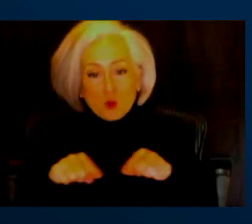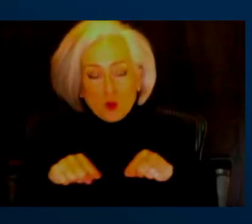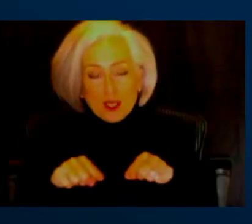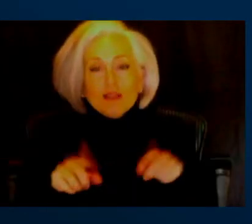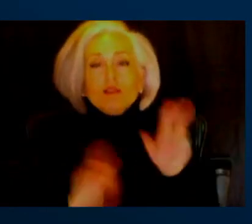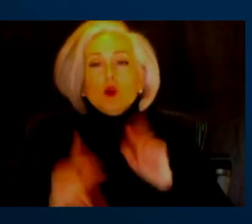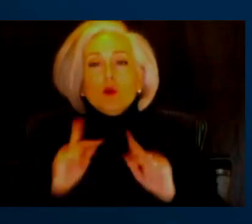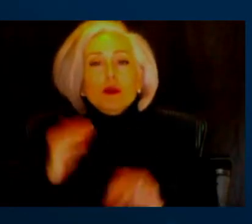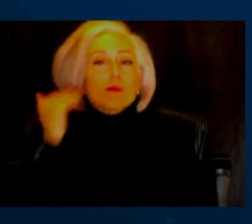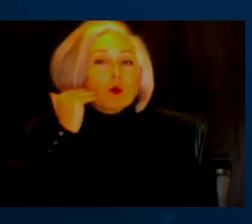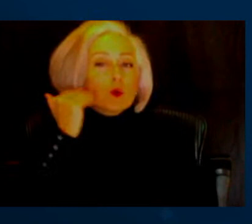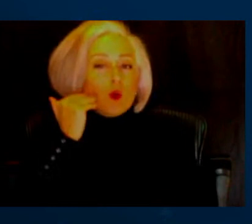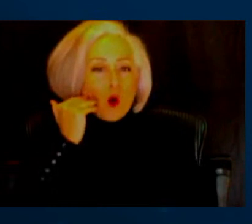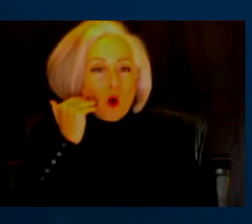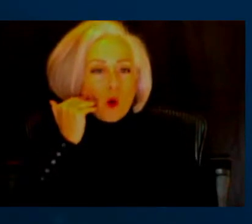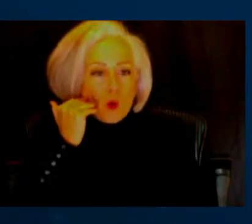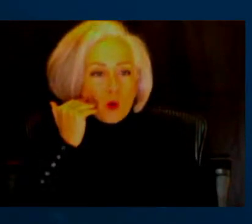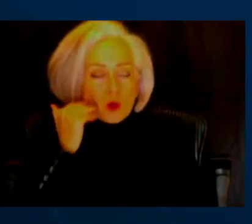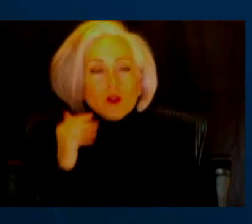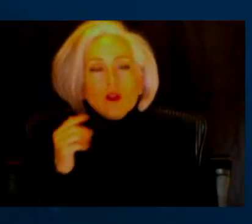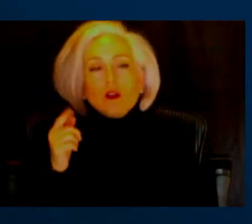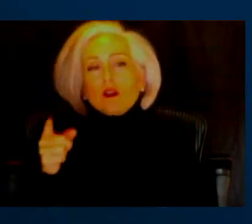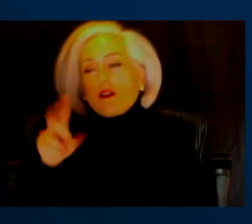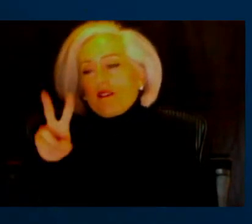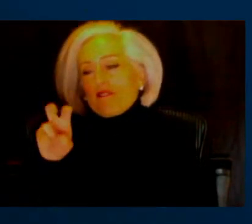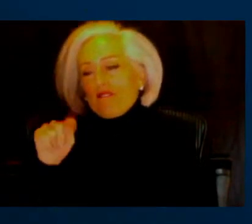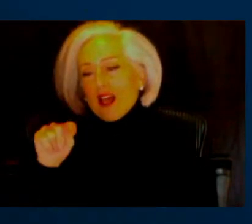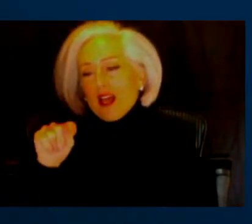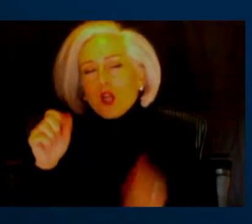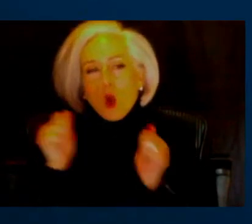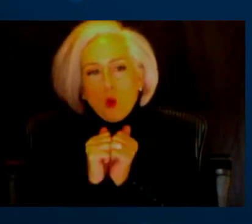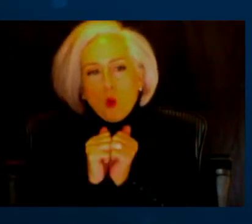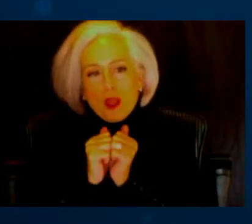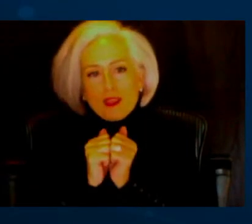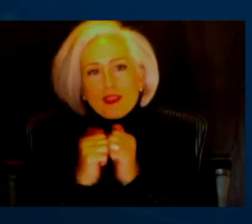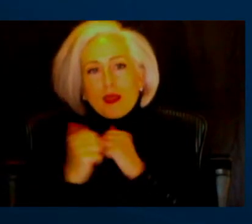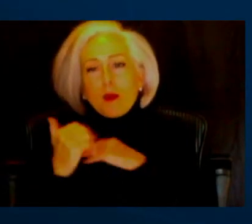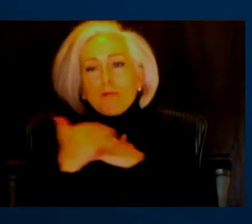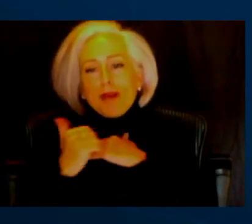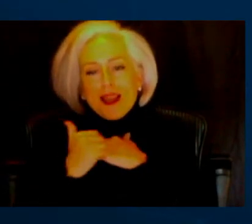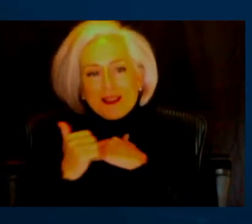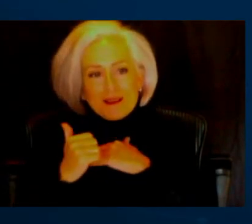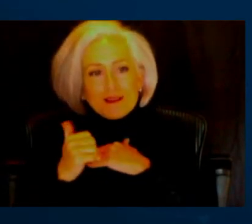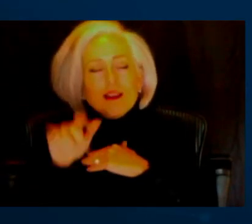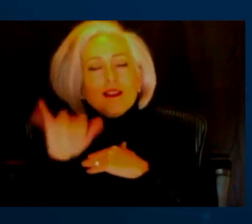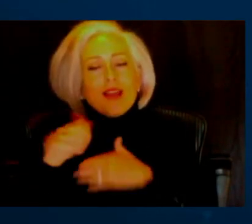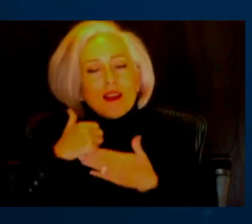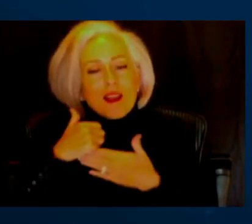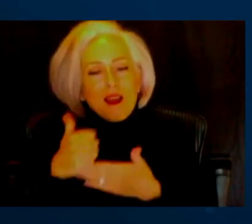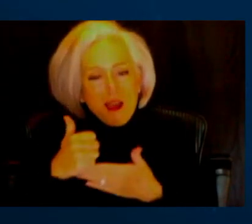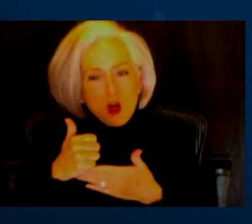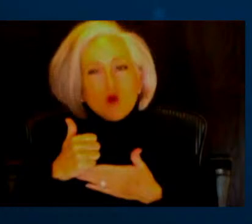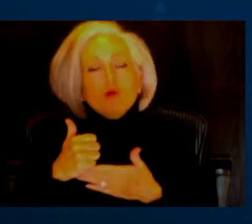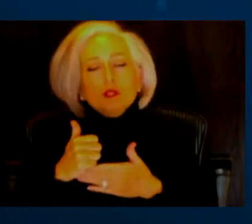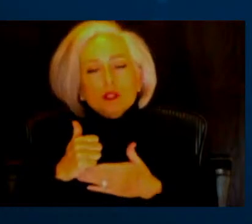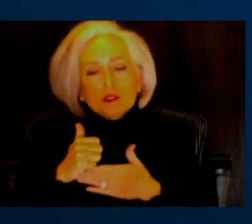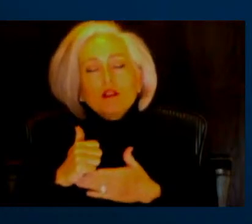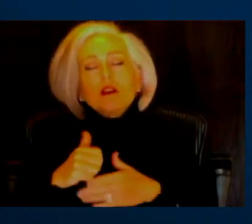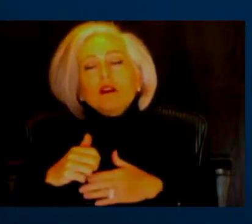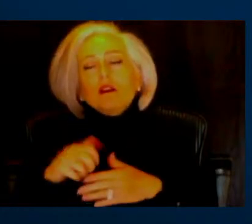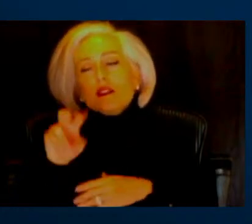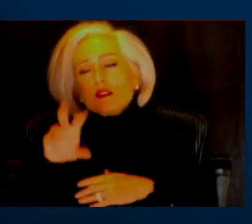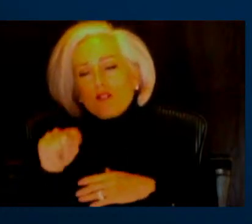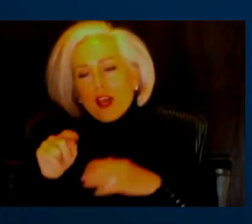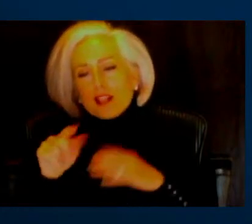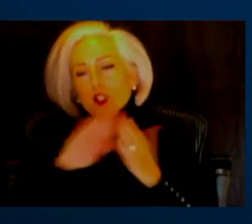I want to tell everyone about Vets with Pets. So this is an organization that is helping the Veterans Community Project, and the needs are right there